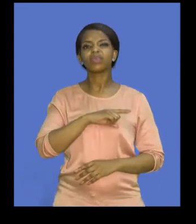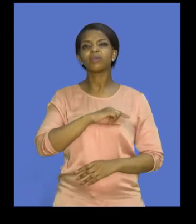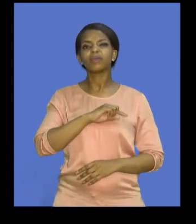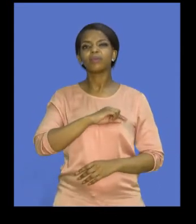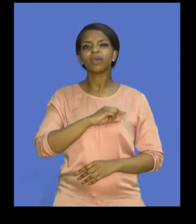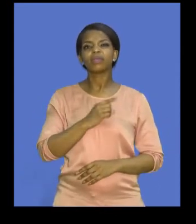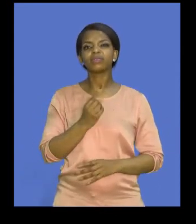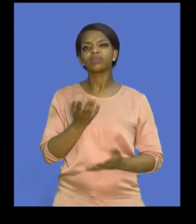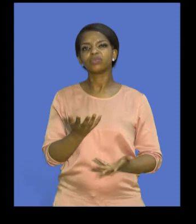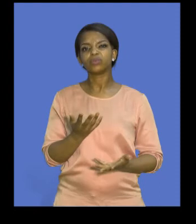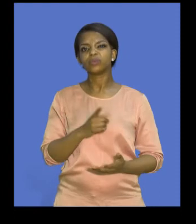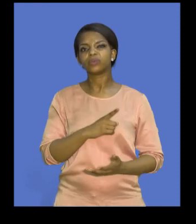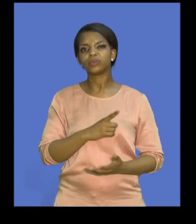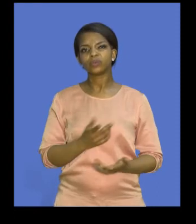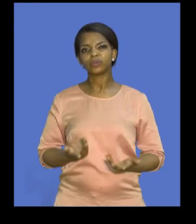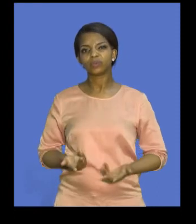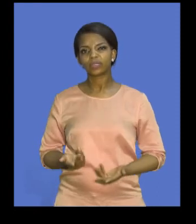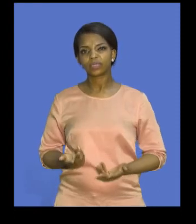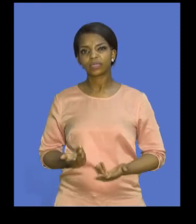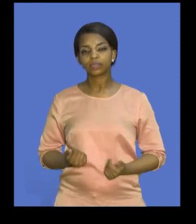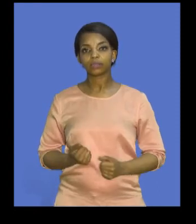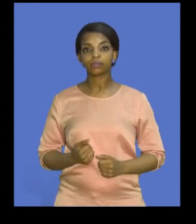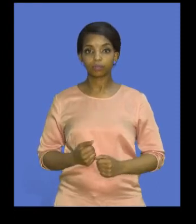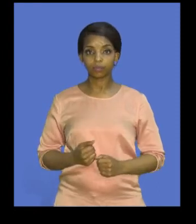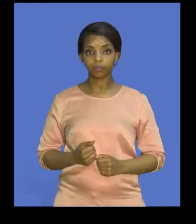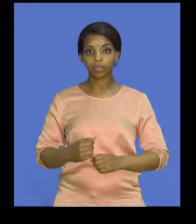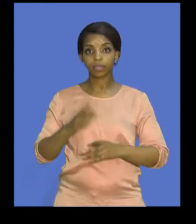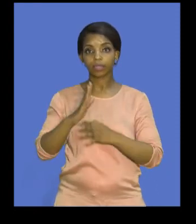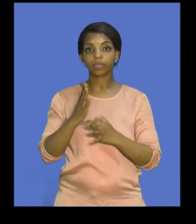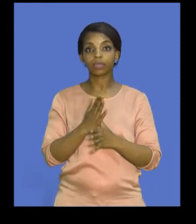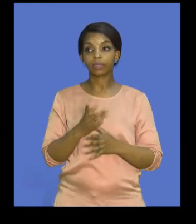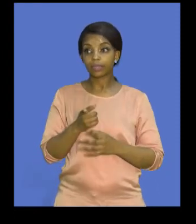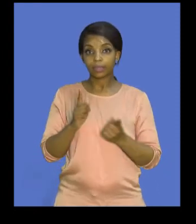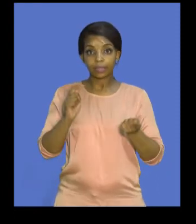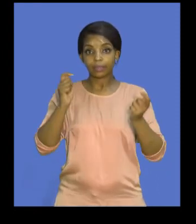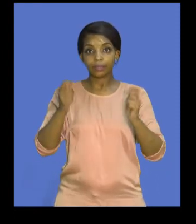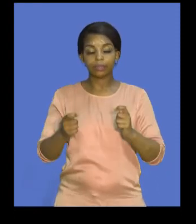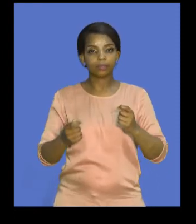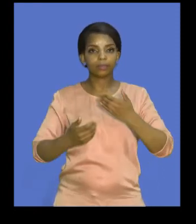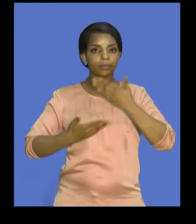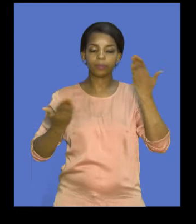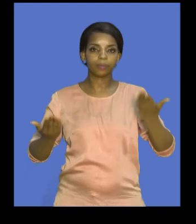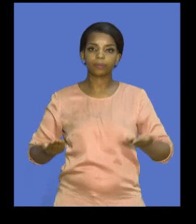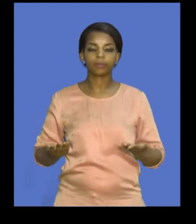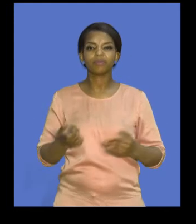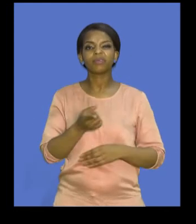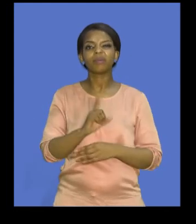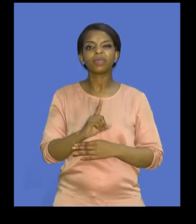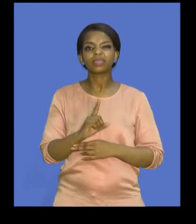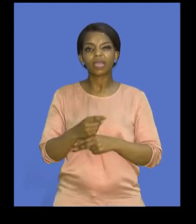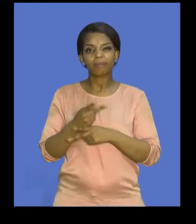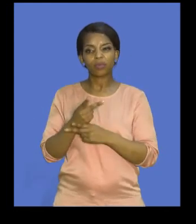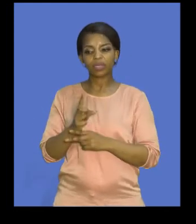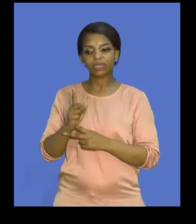It's because we're not changing the magnitude of the product of the charges, or either we're not changing